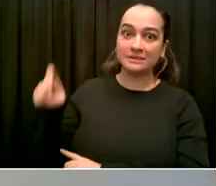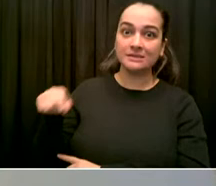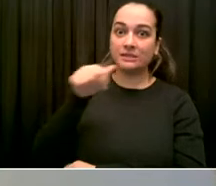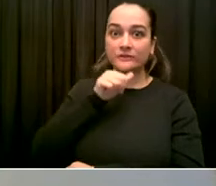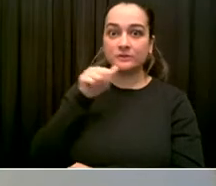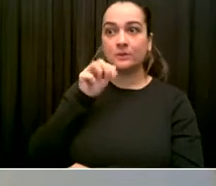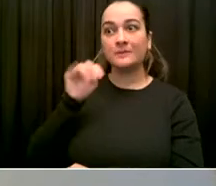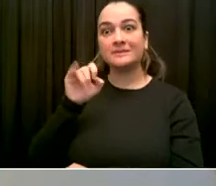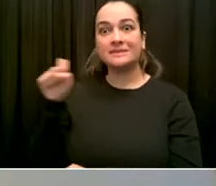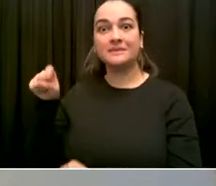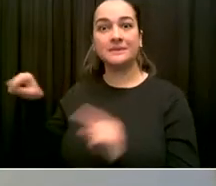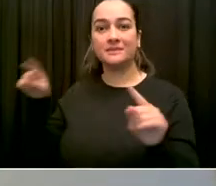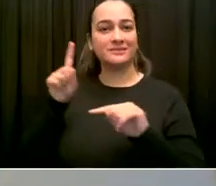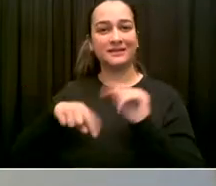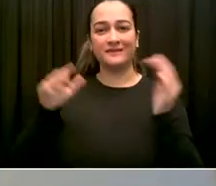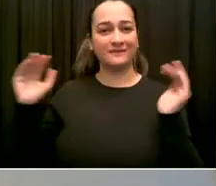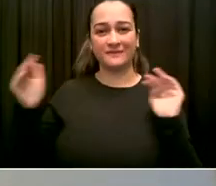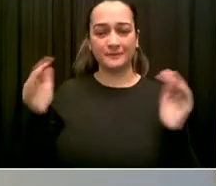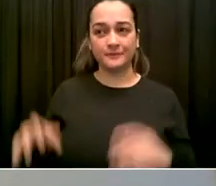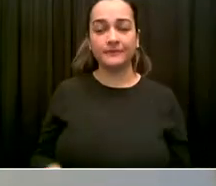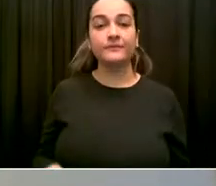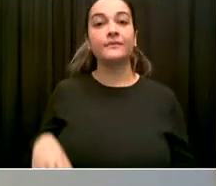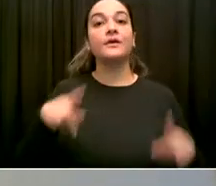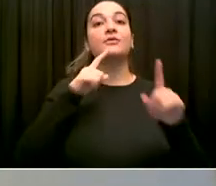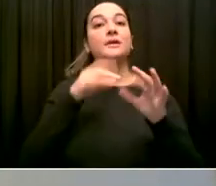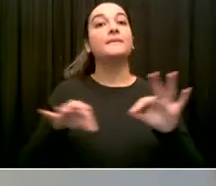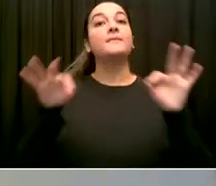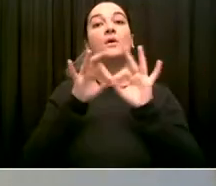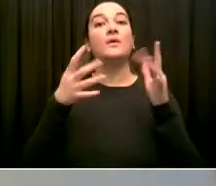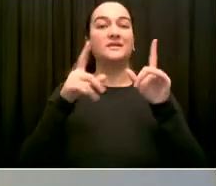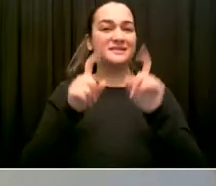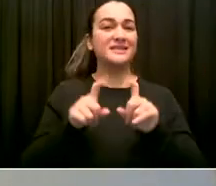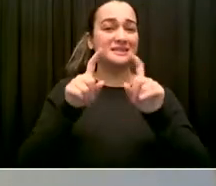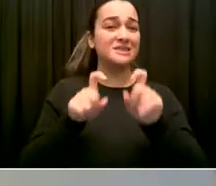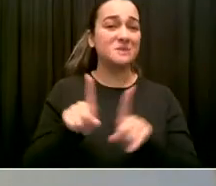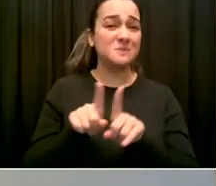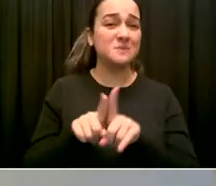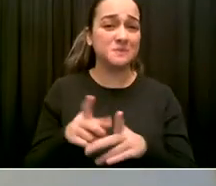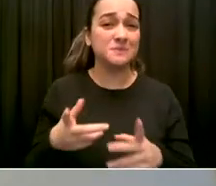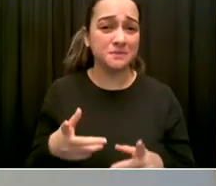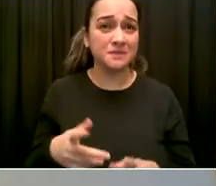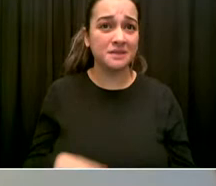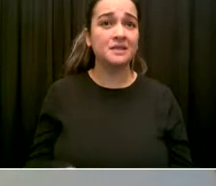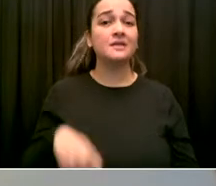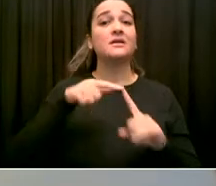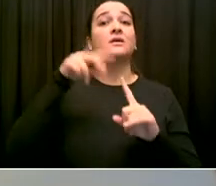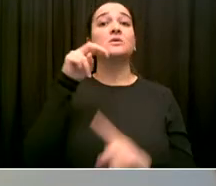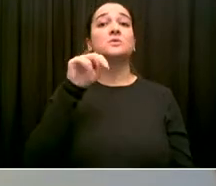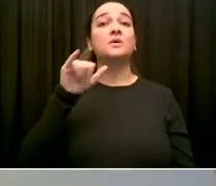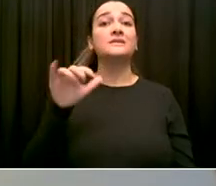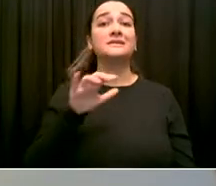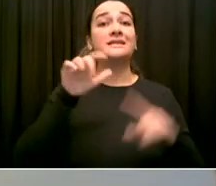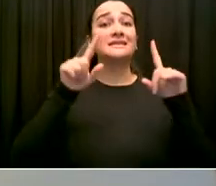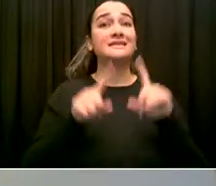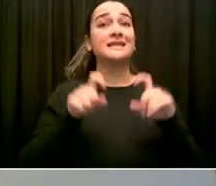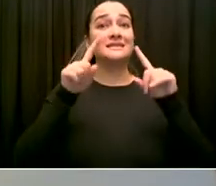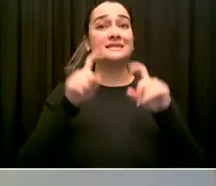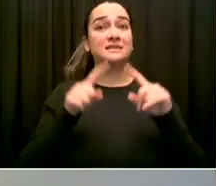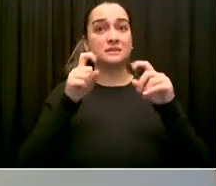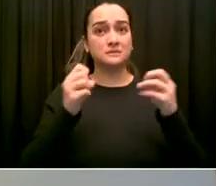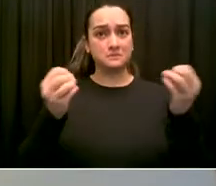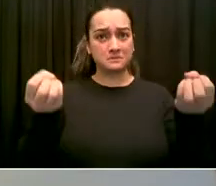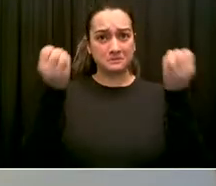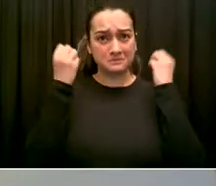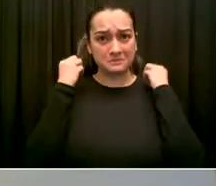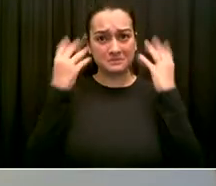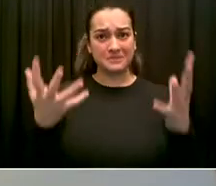per capita, as Ted can talk about separately, you know, higher than any other jurisdiction on a regular basis. So, I'll stop there